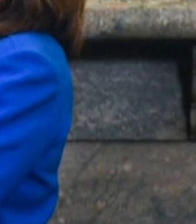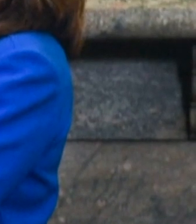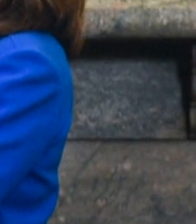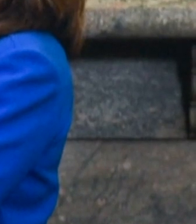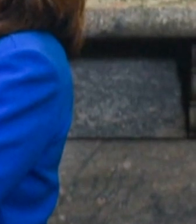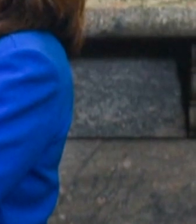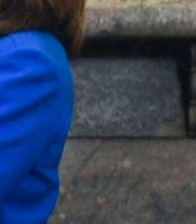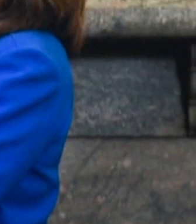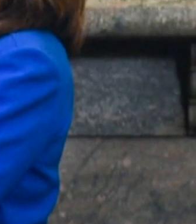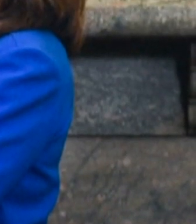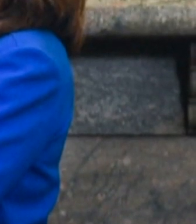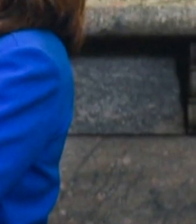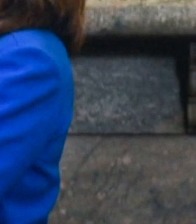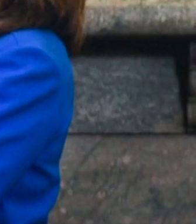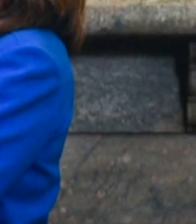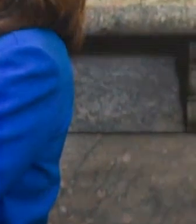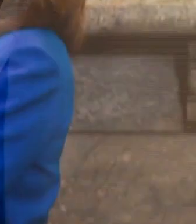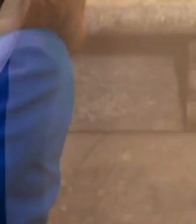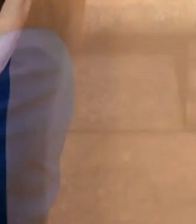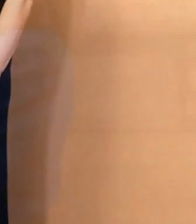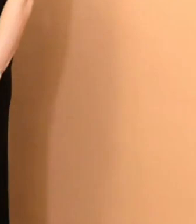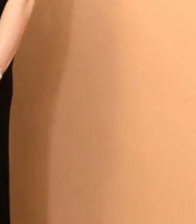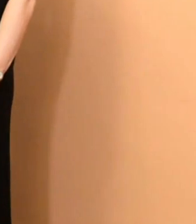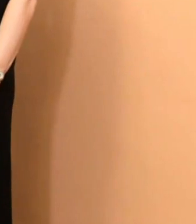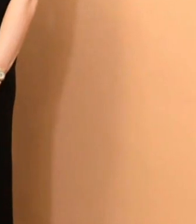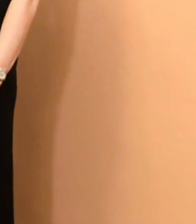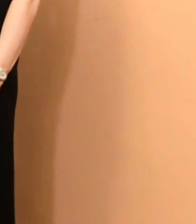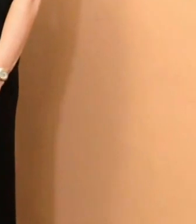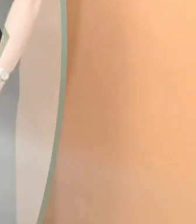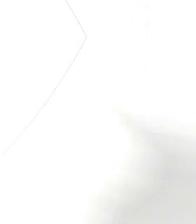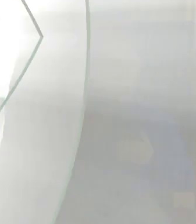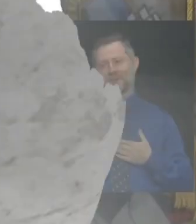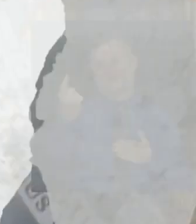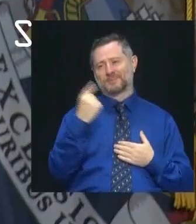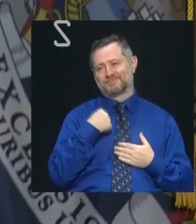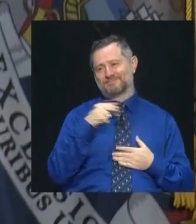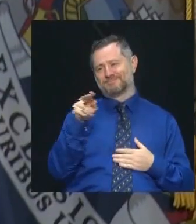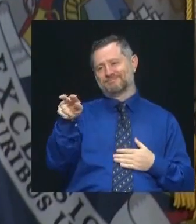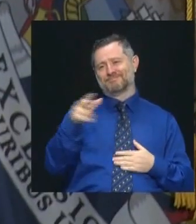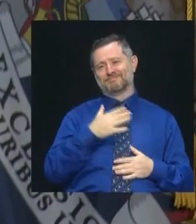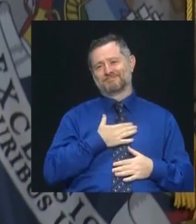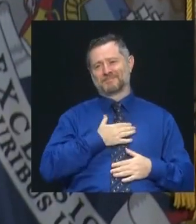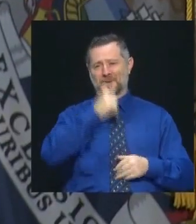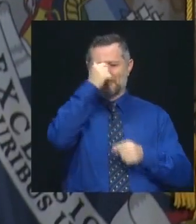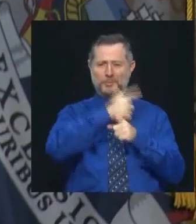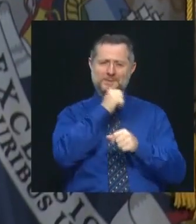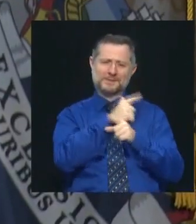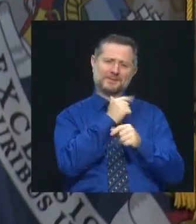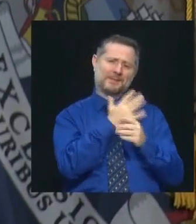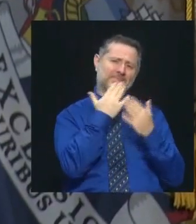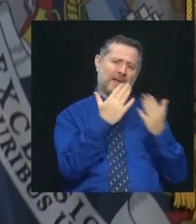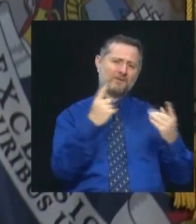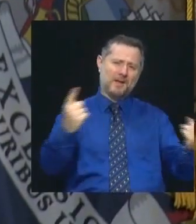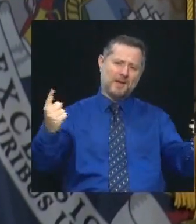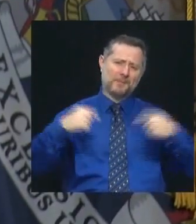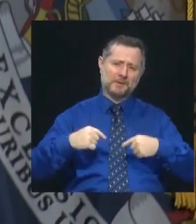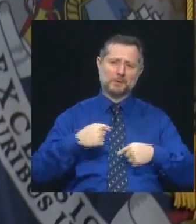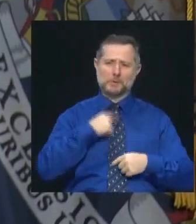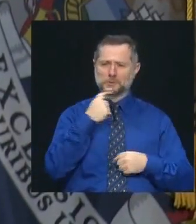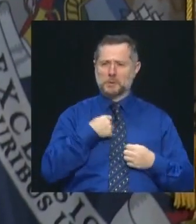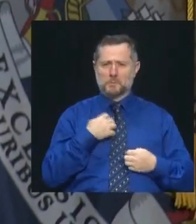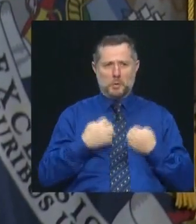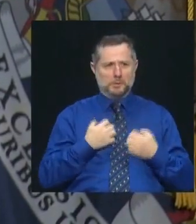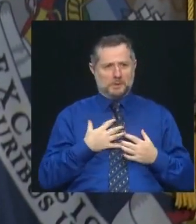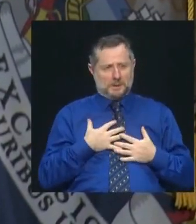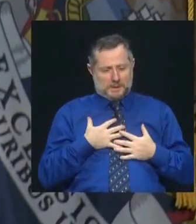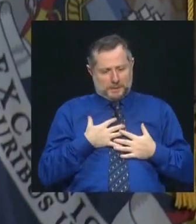outlined her top priorities in her first address as governor. This is an emotional moment for me, but it is one that I prepared